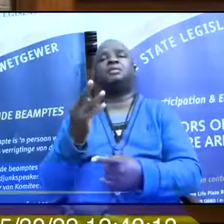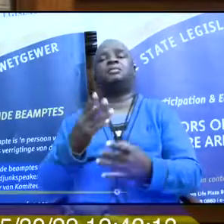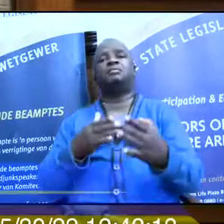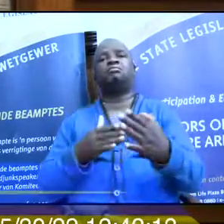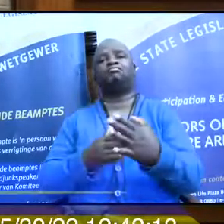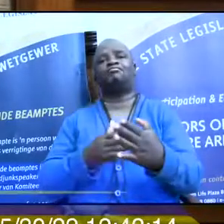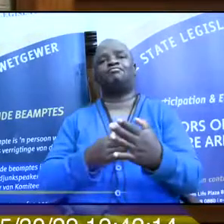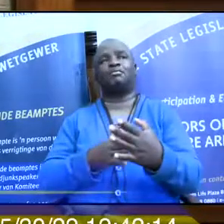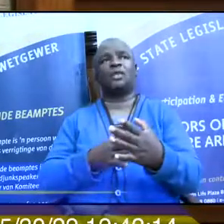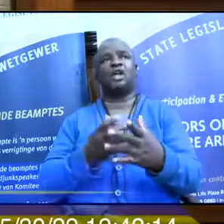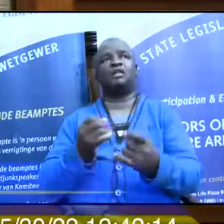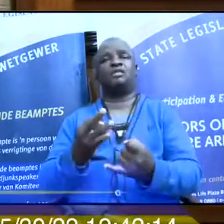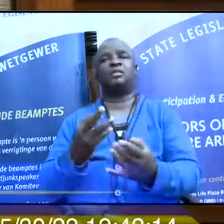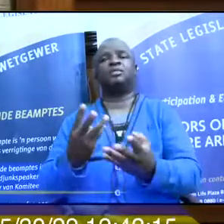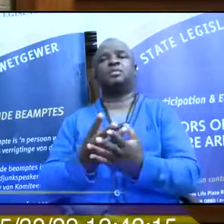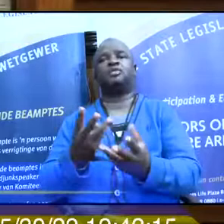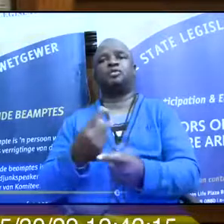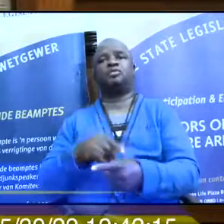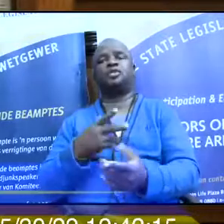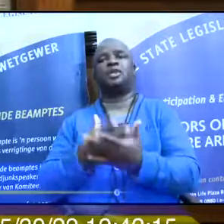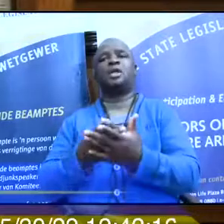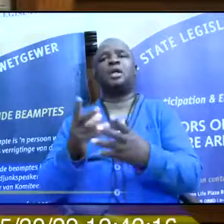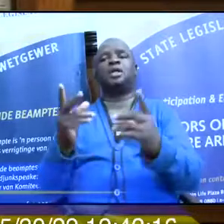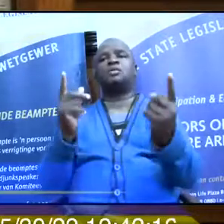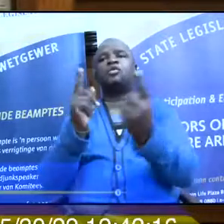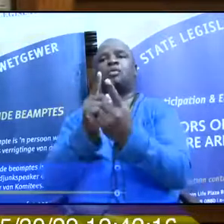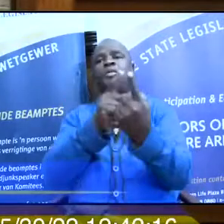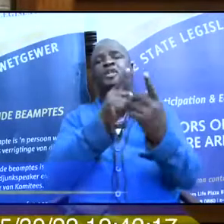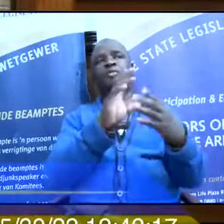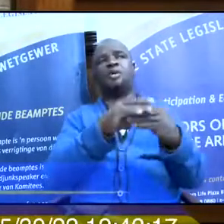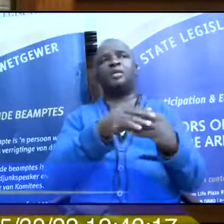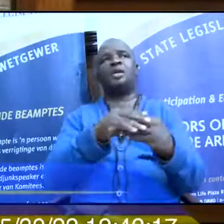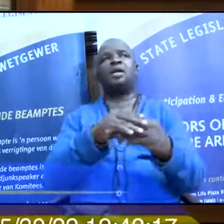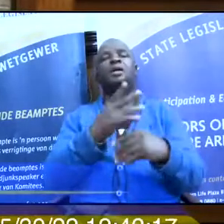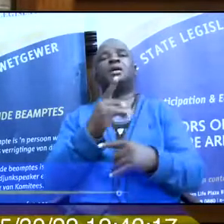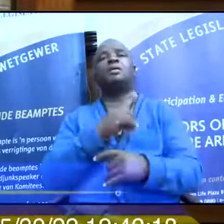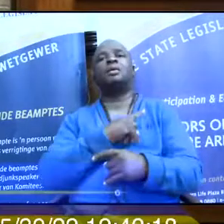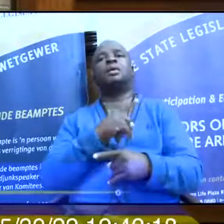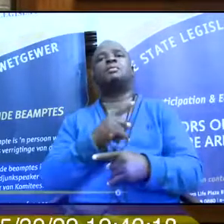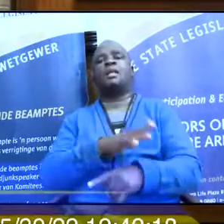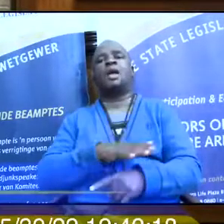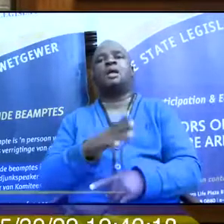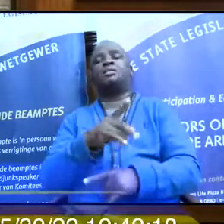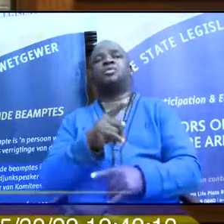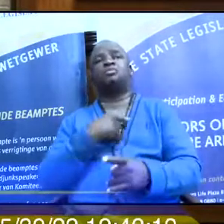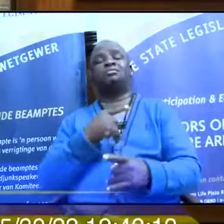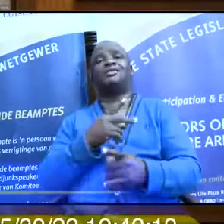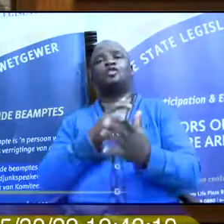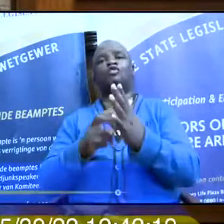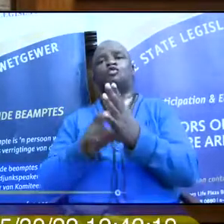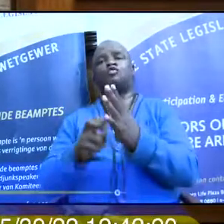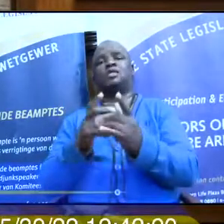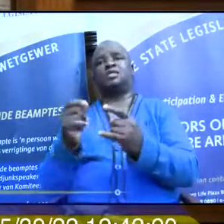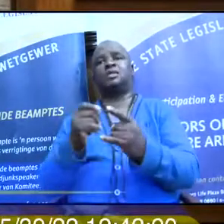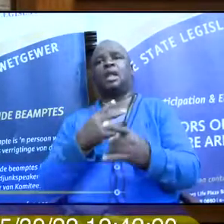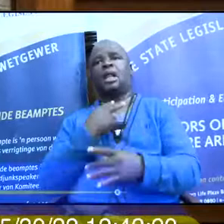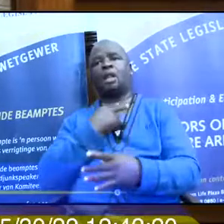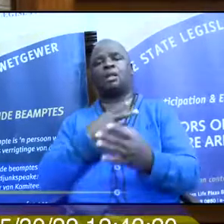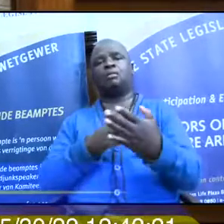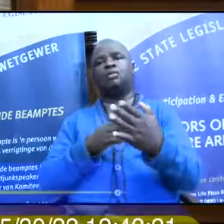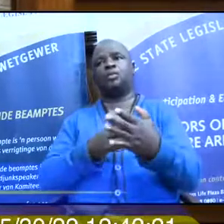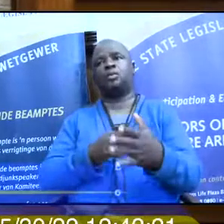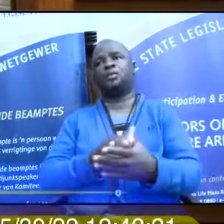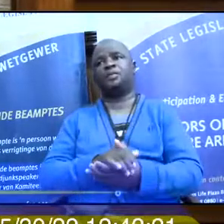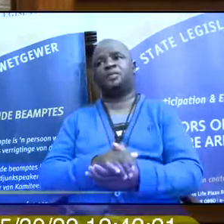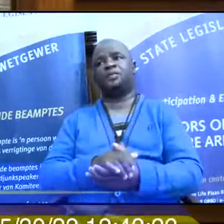interact timelessly with our members precisely because of the strict conditions of covet 19 and